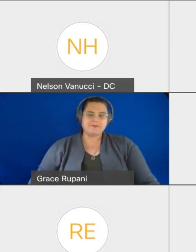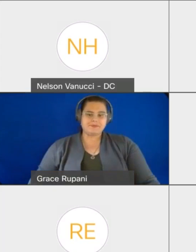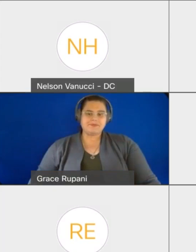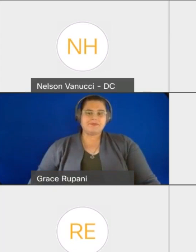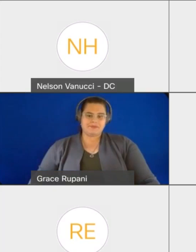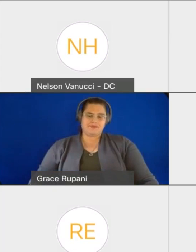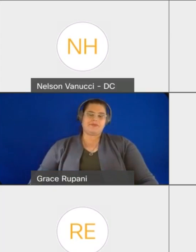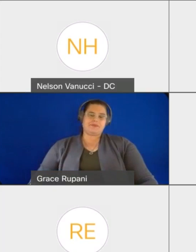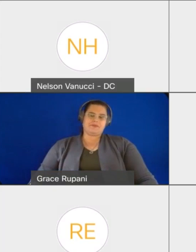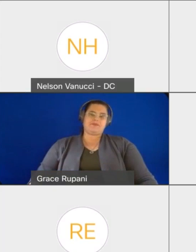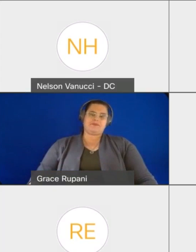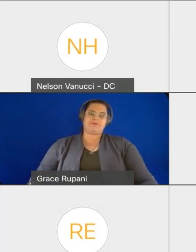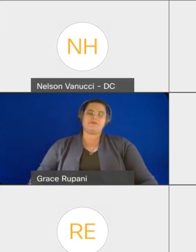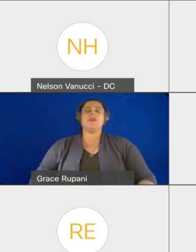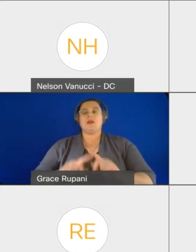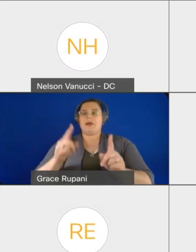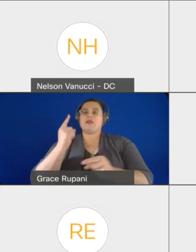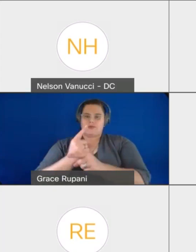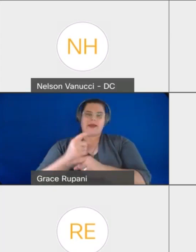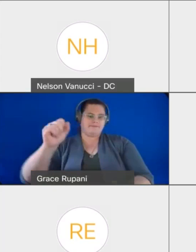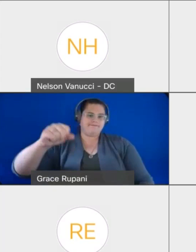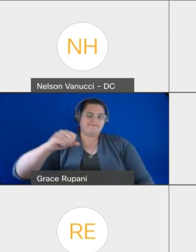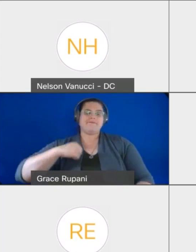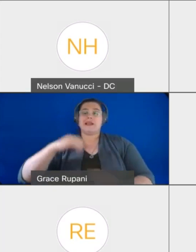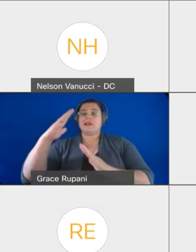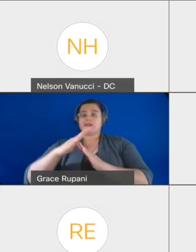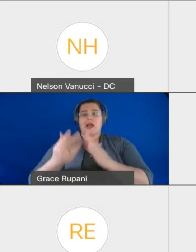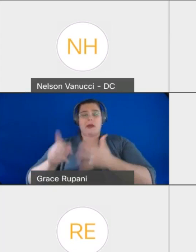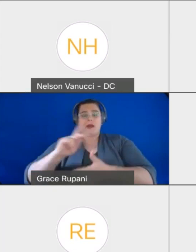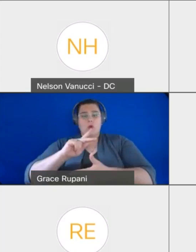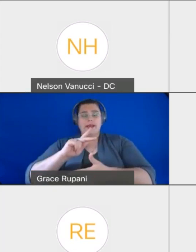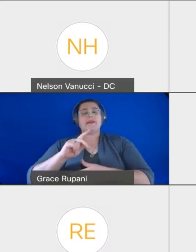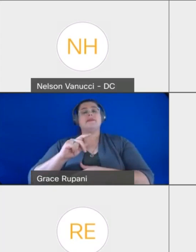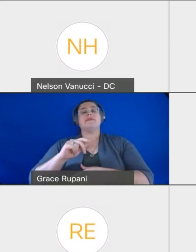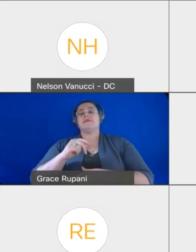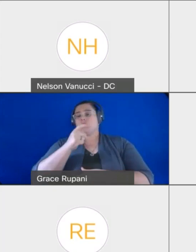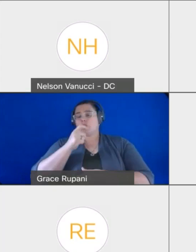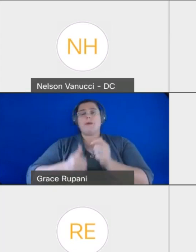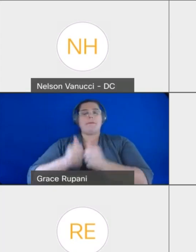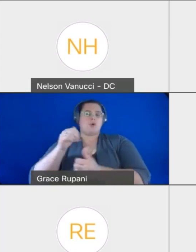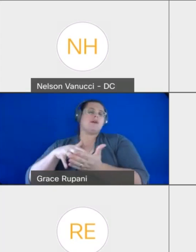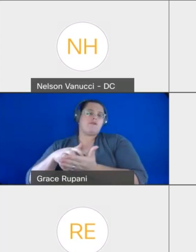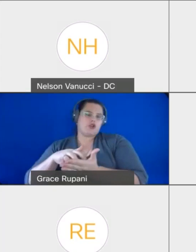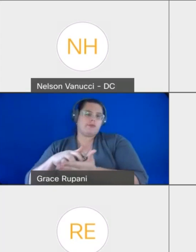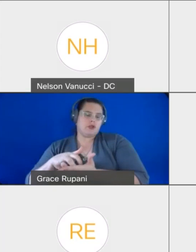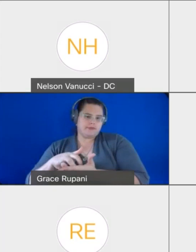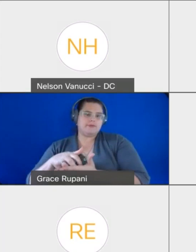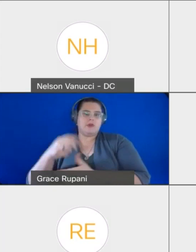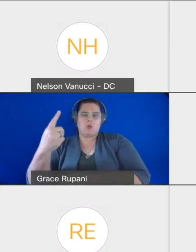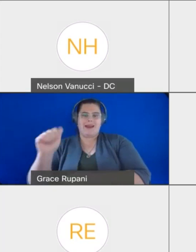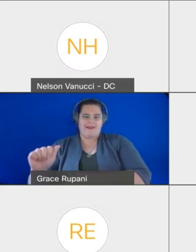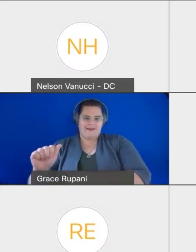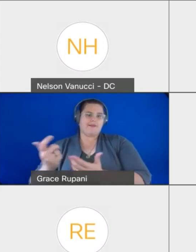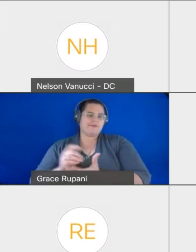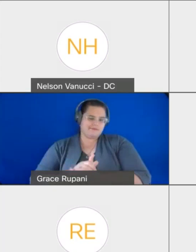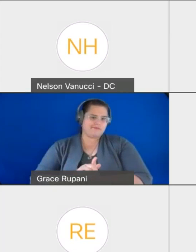so yes, the highest priority are the people who are the most vulnerable. The issue of